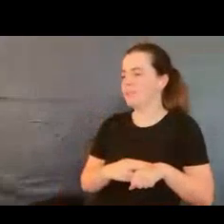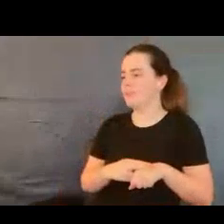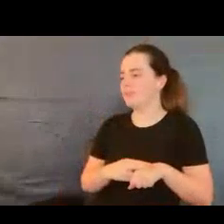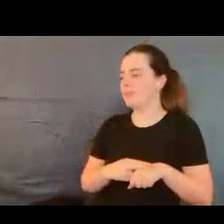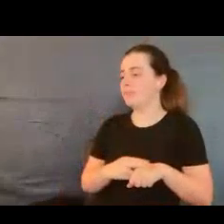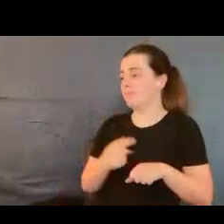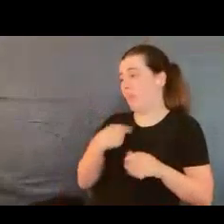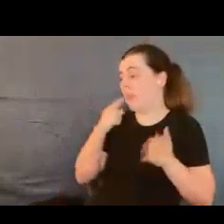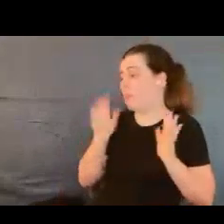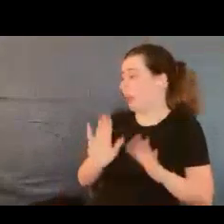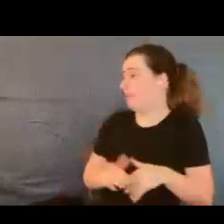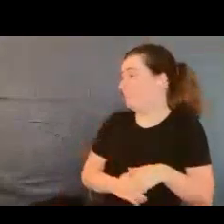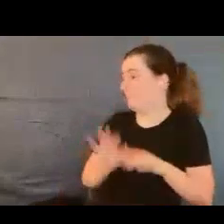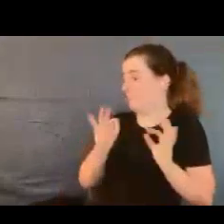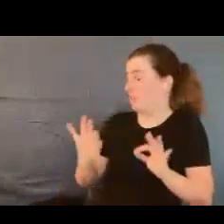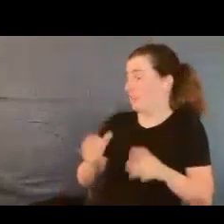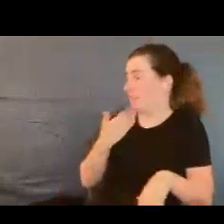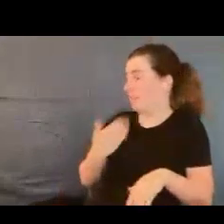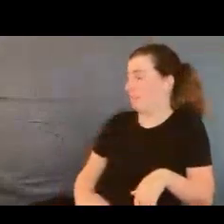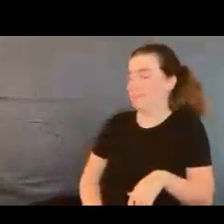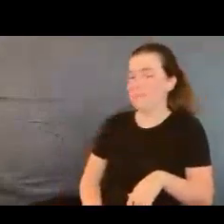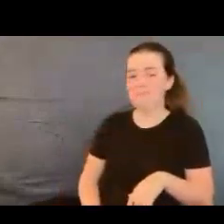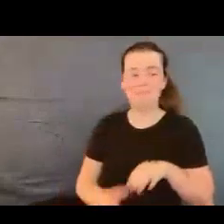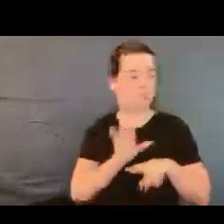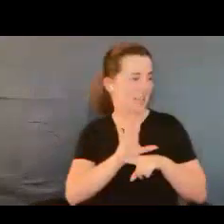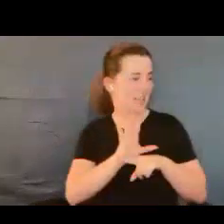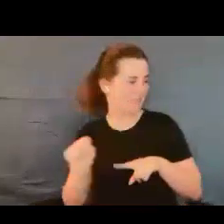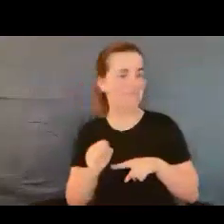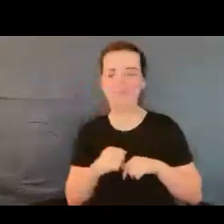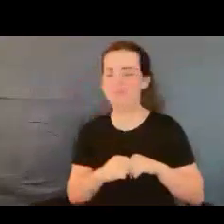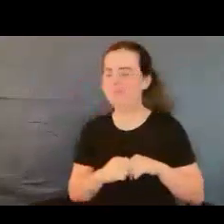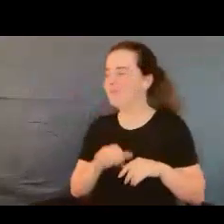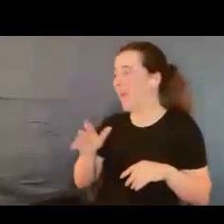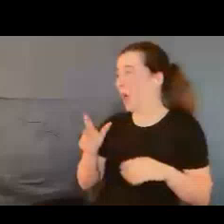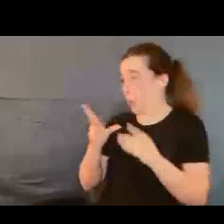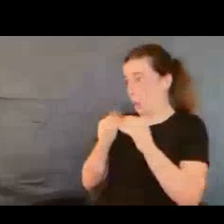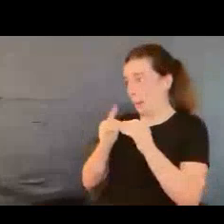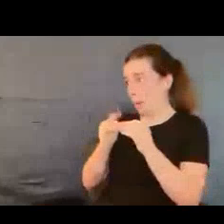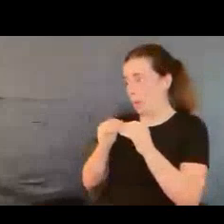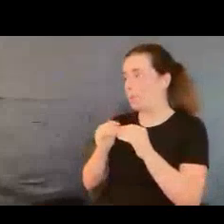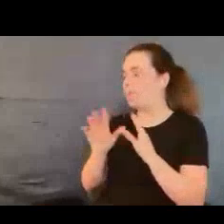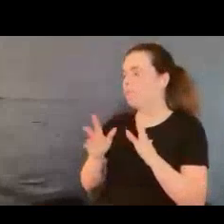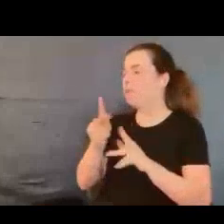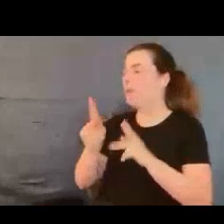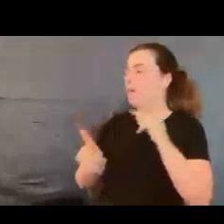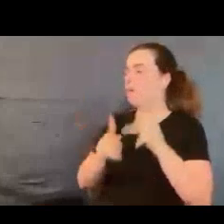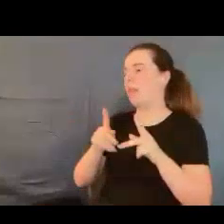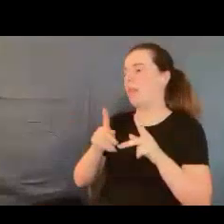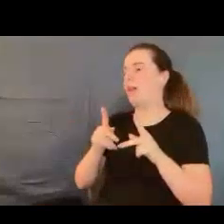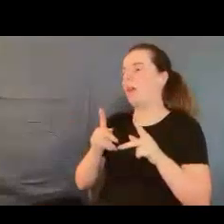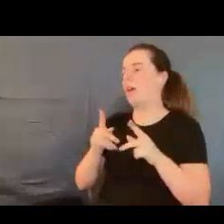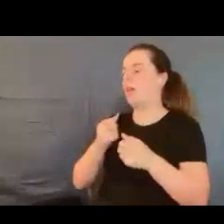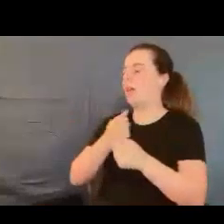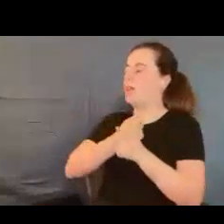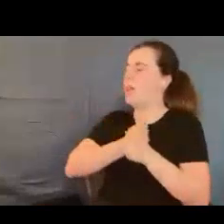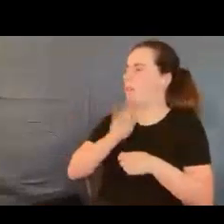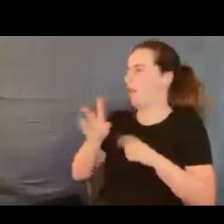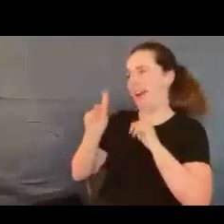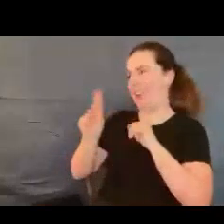think that's great. Yeah, that's Great. awesome. Awesome. And yeah, and then one more question. People are loving all your